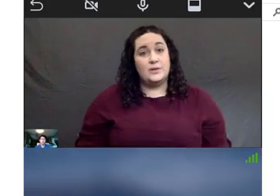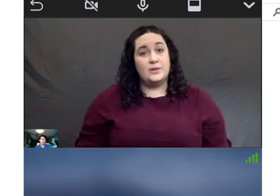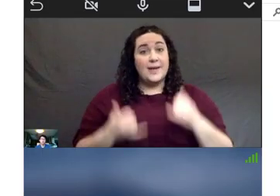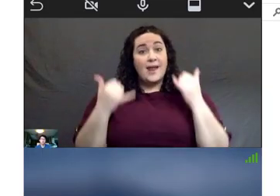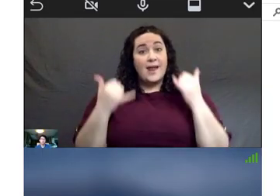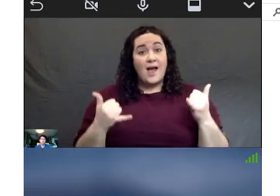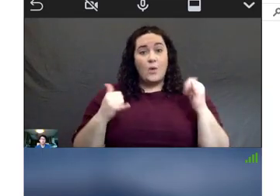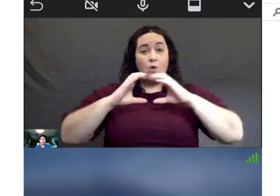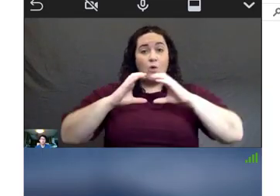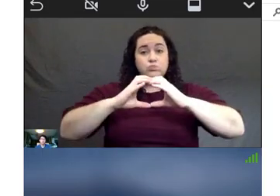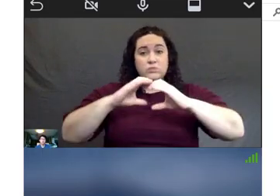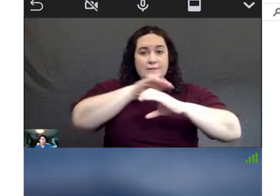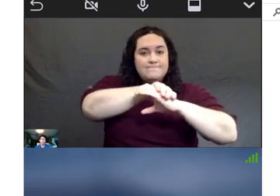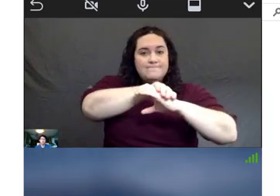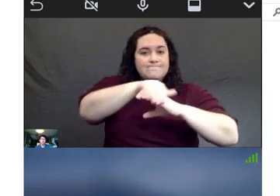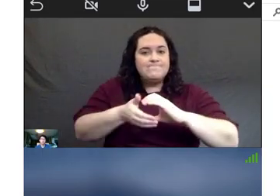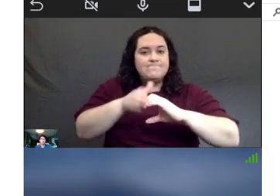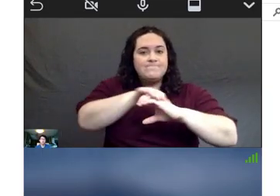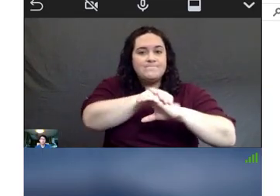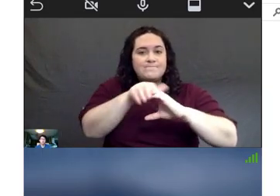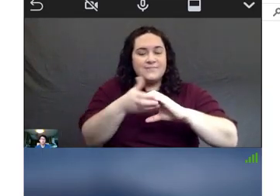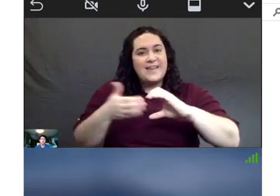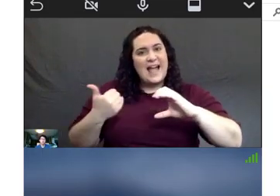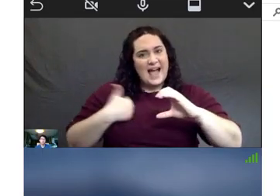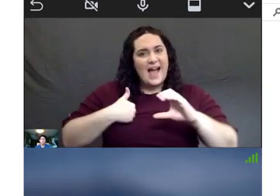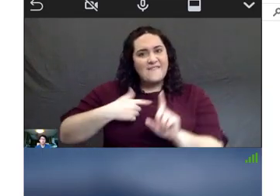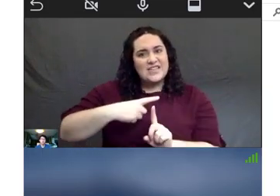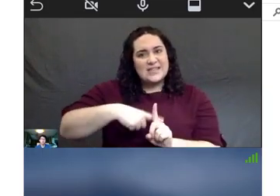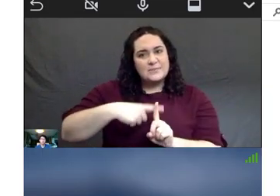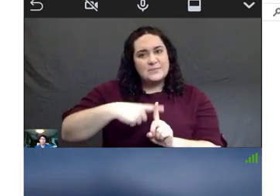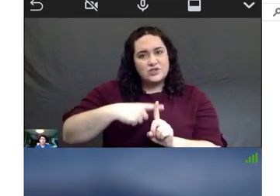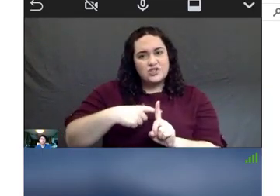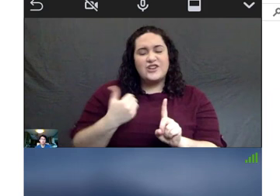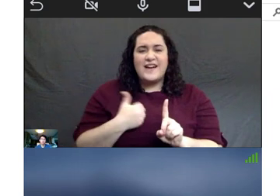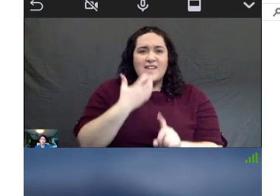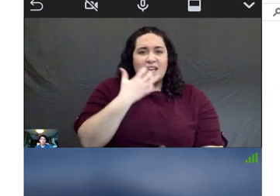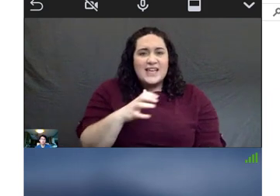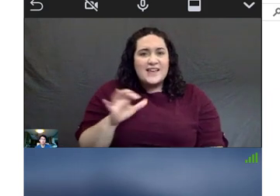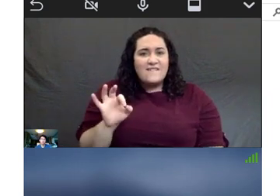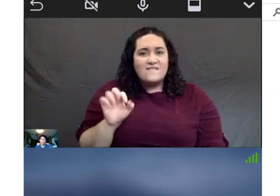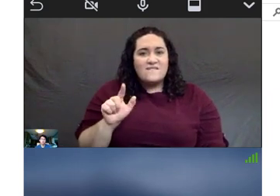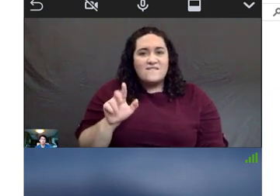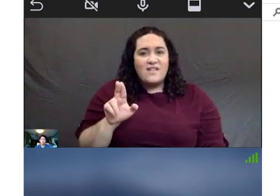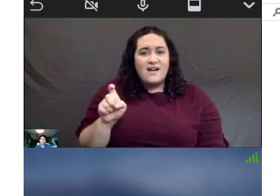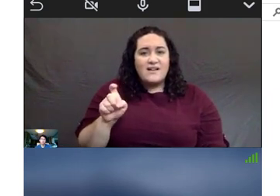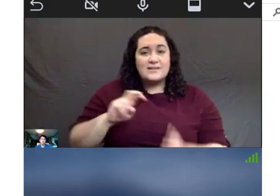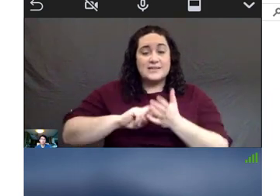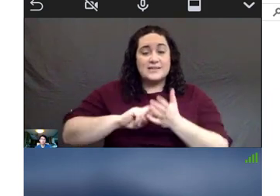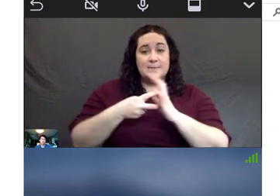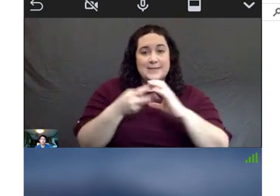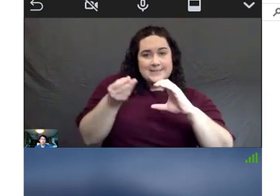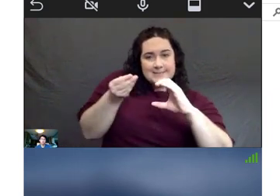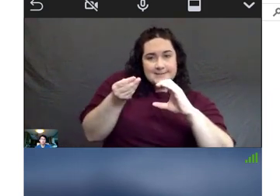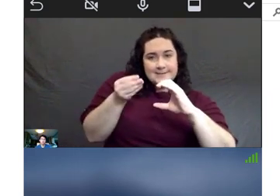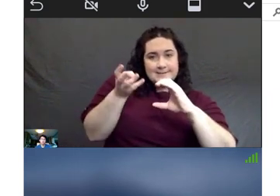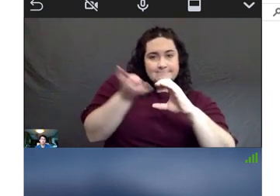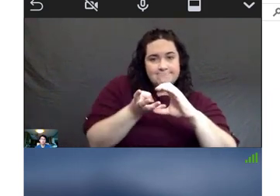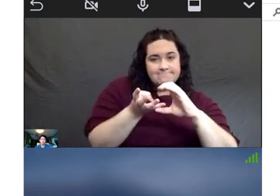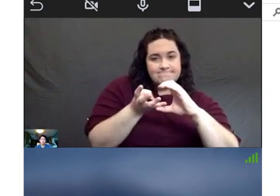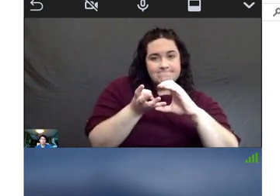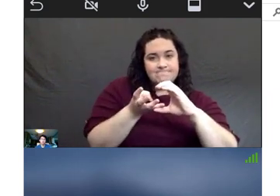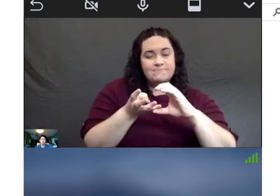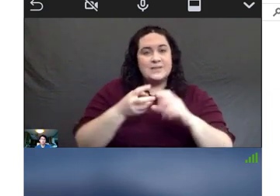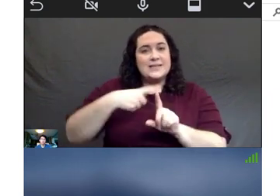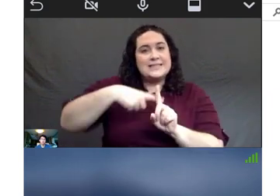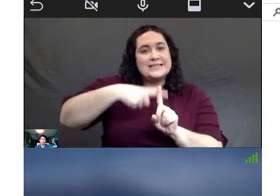flux, then it's interfering with the flow. So it's changing the temperature of the flow. So basically,